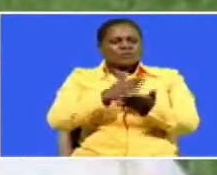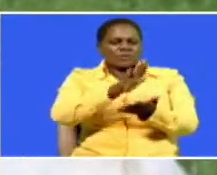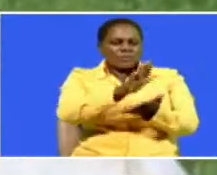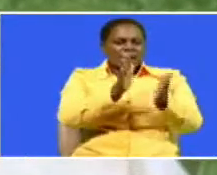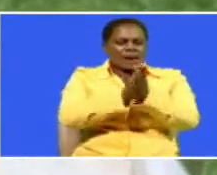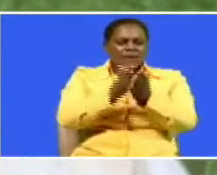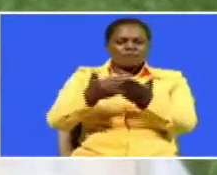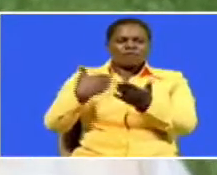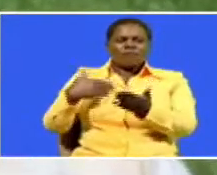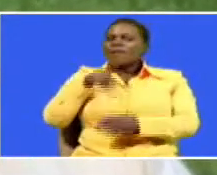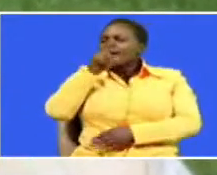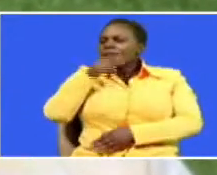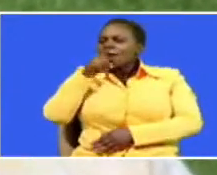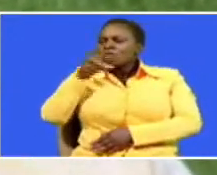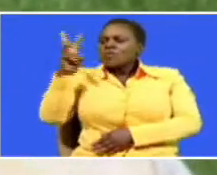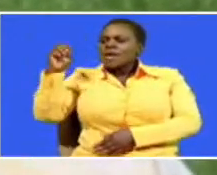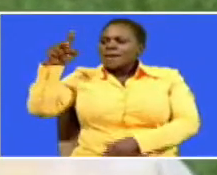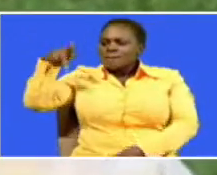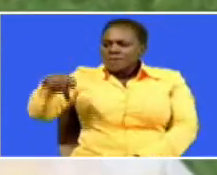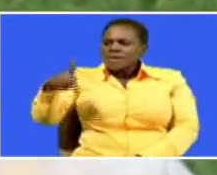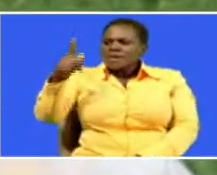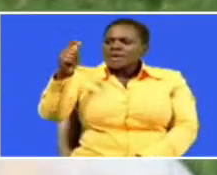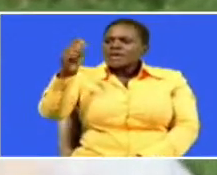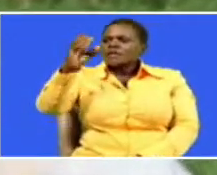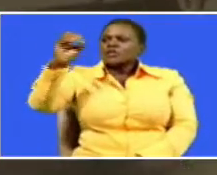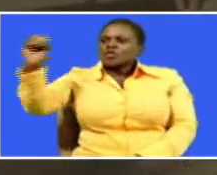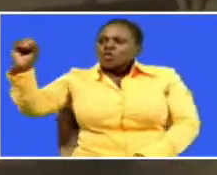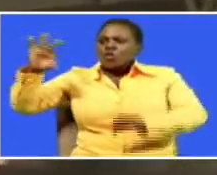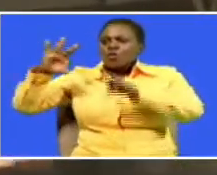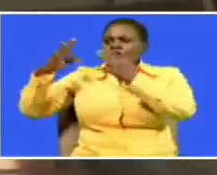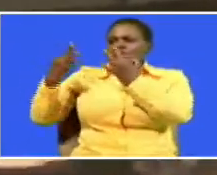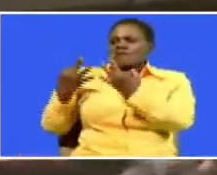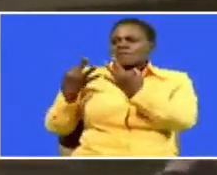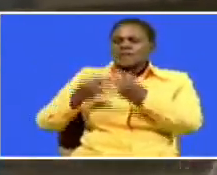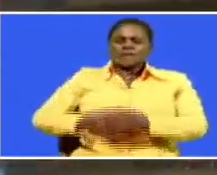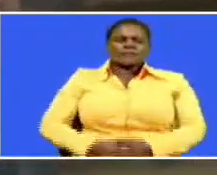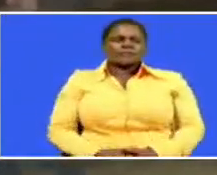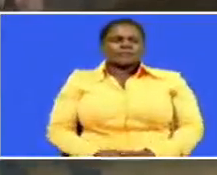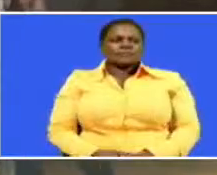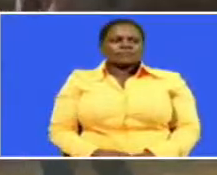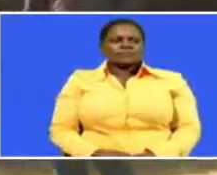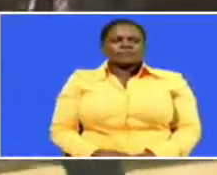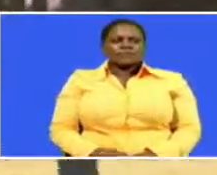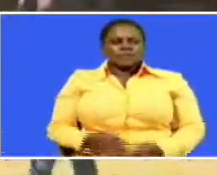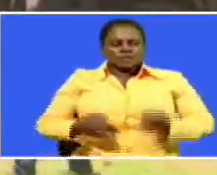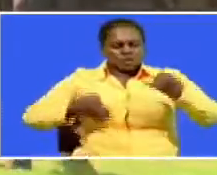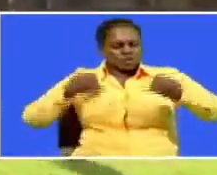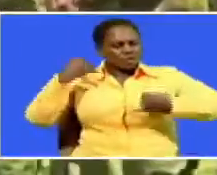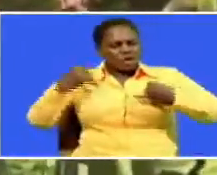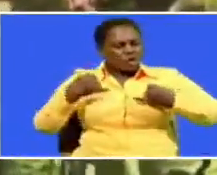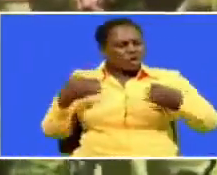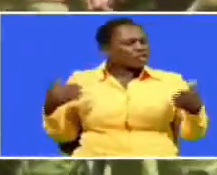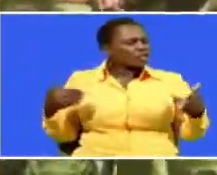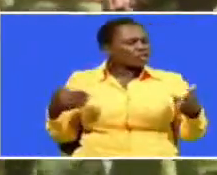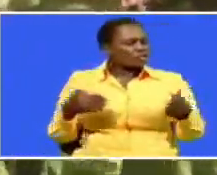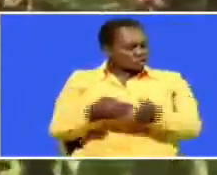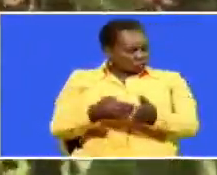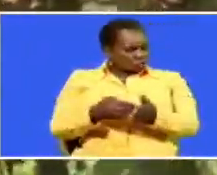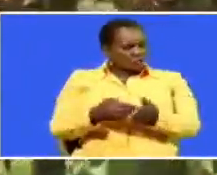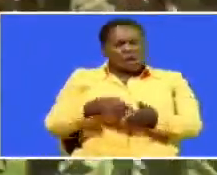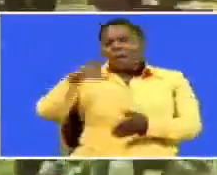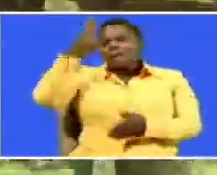and former Kanu-nominated MP Mark Toe's family. Their joy was, however, short-lived